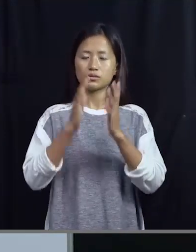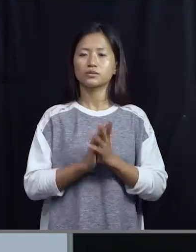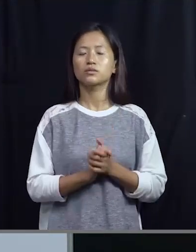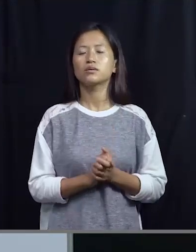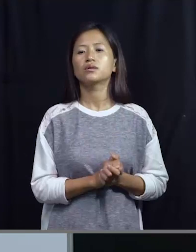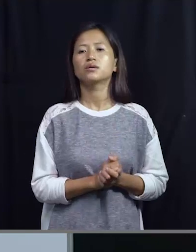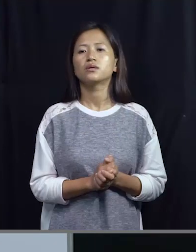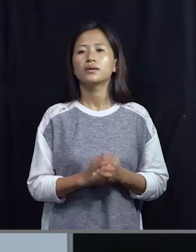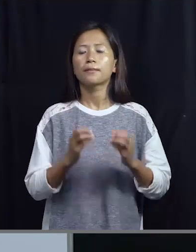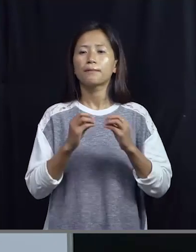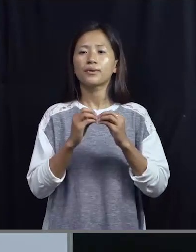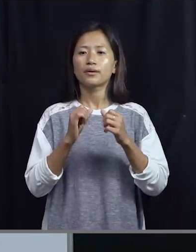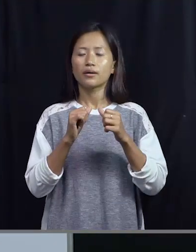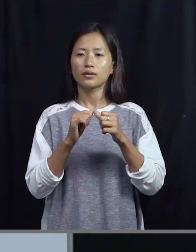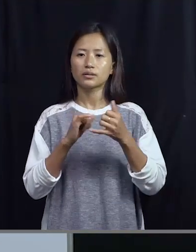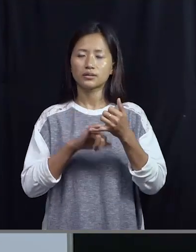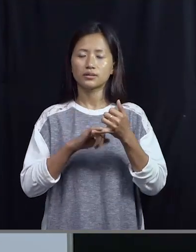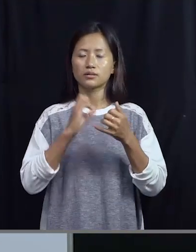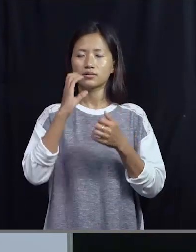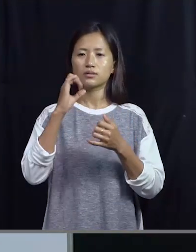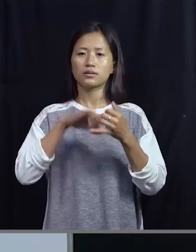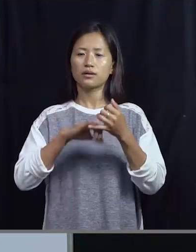called Bacillus,